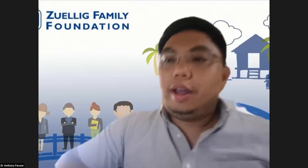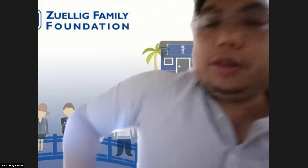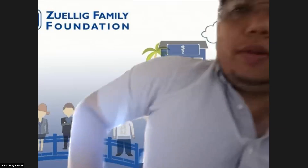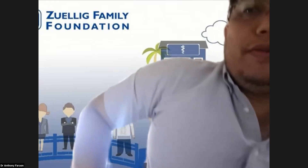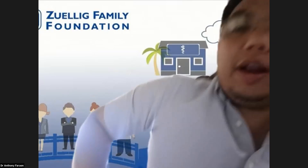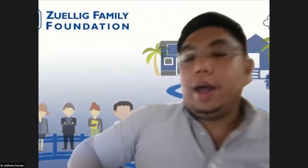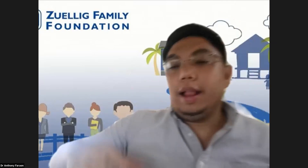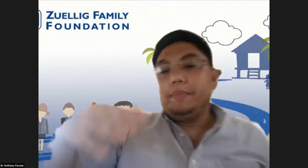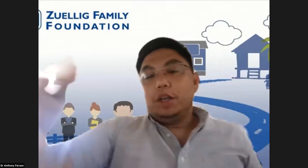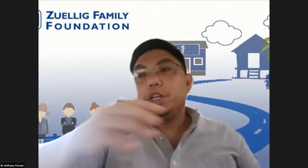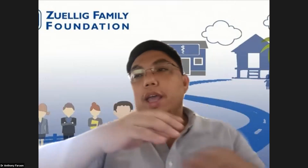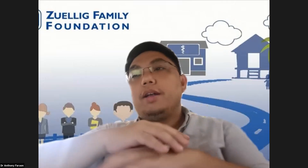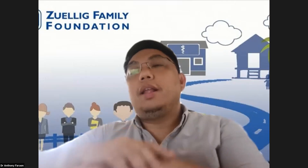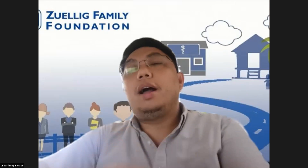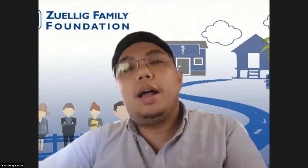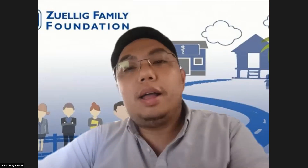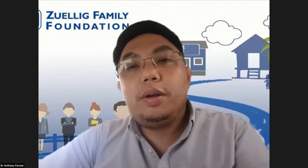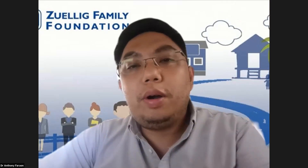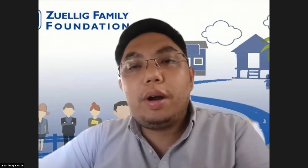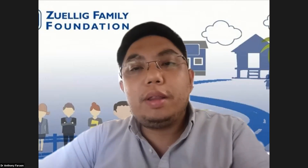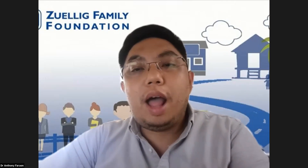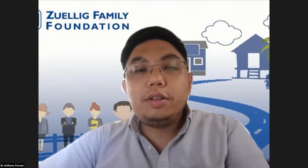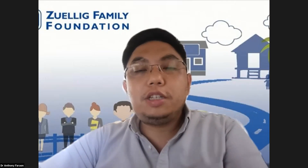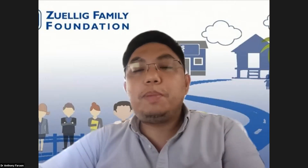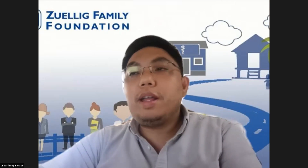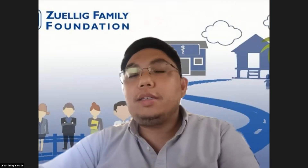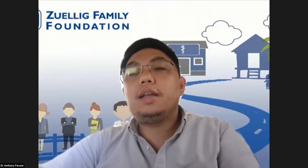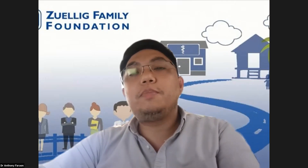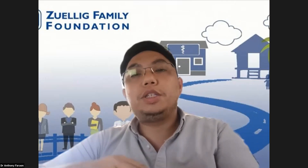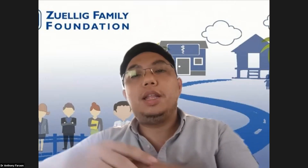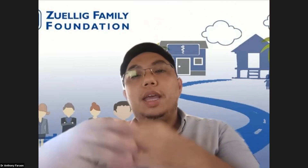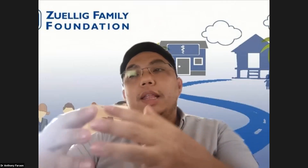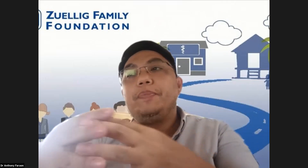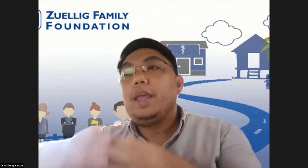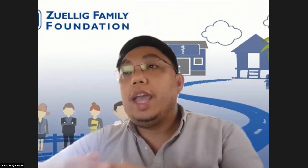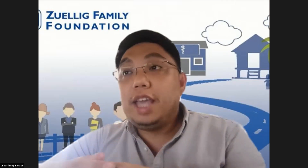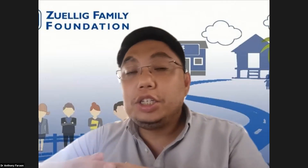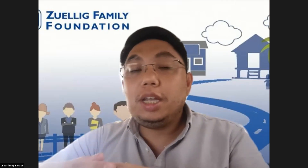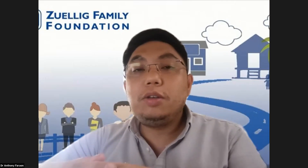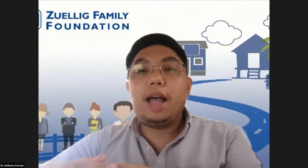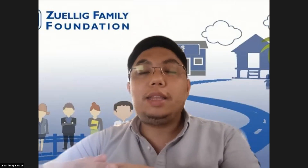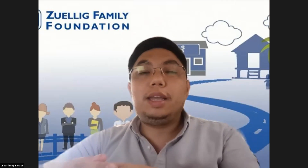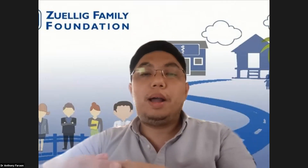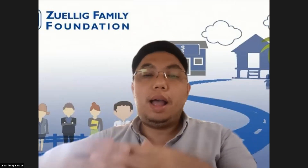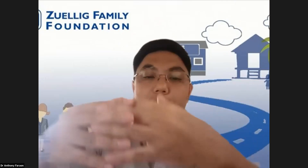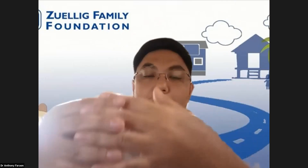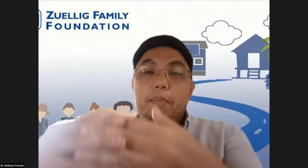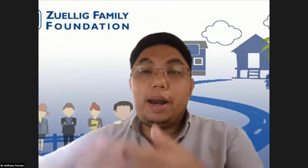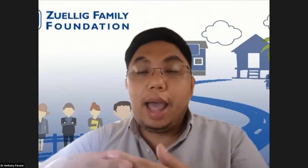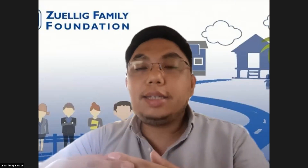I think you very well shared your town's experience, especially in engaging yung ating